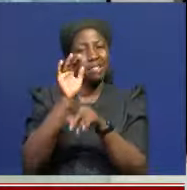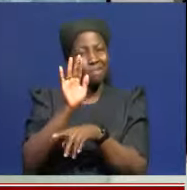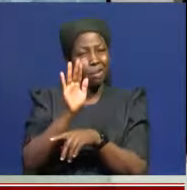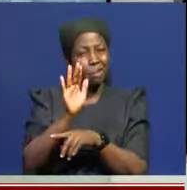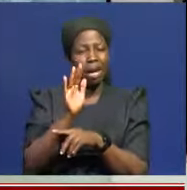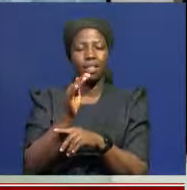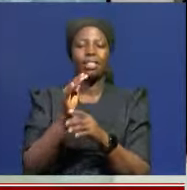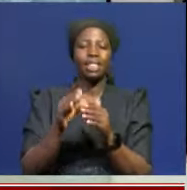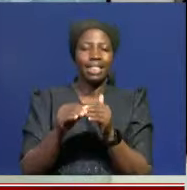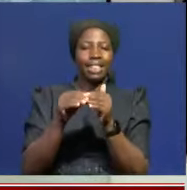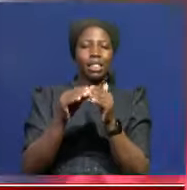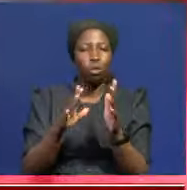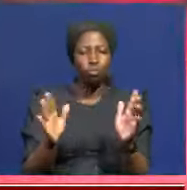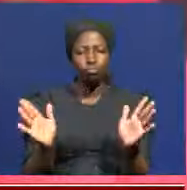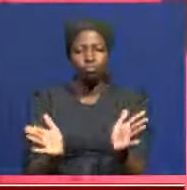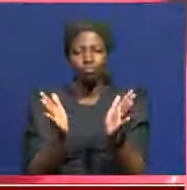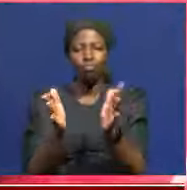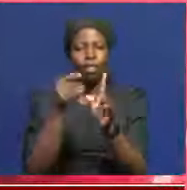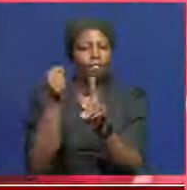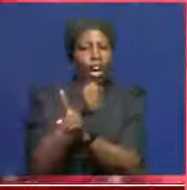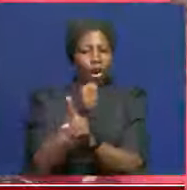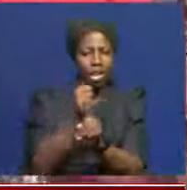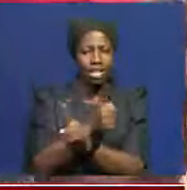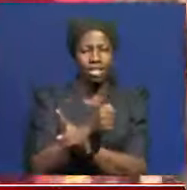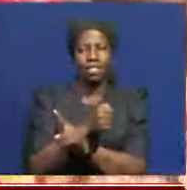filed this report.